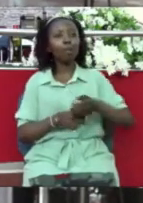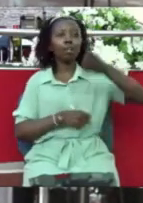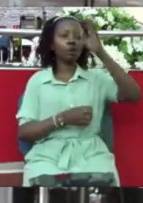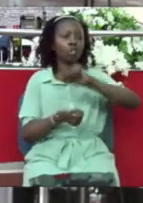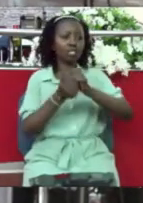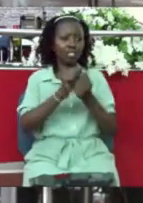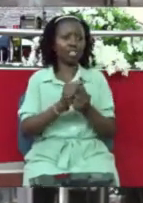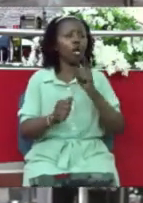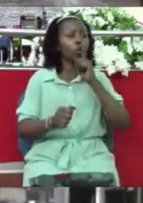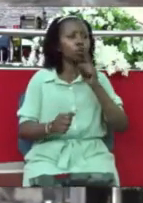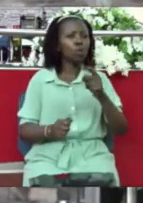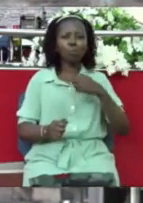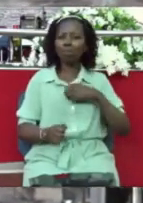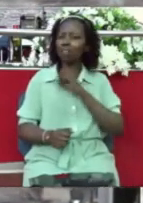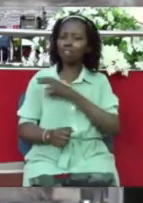Therefore, I will not fear.